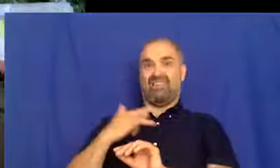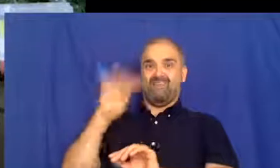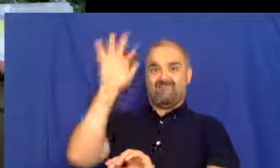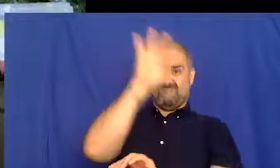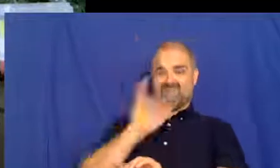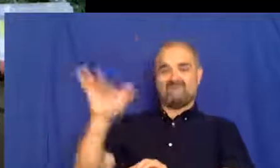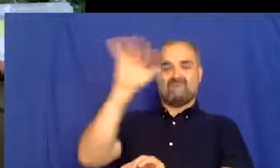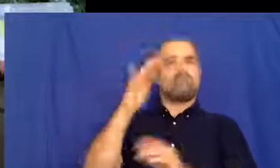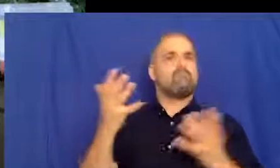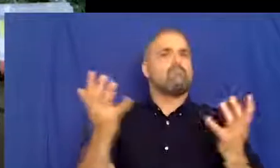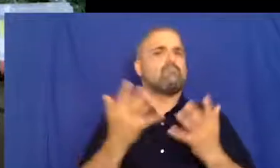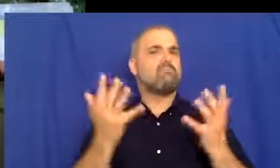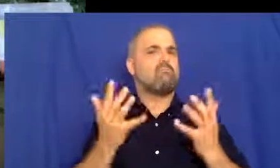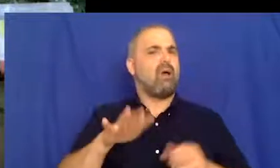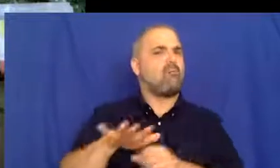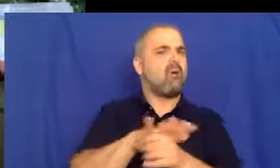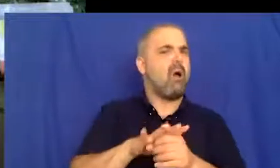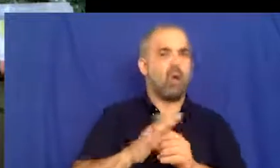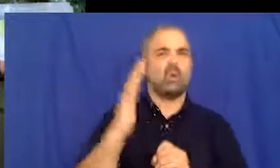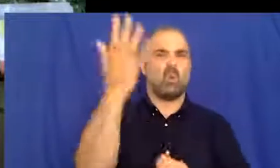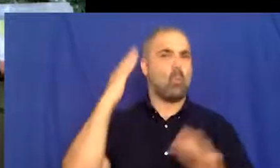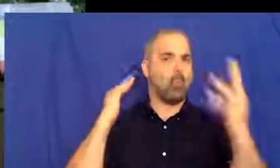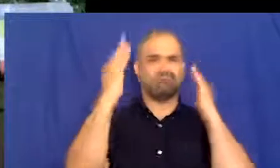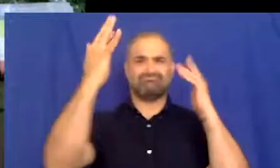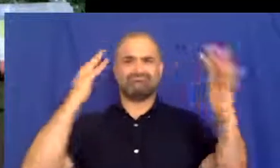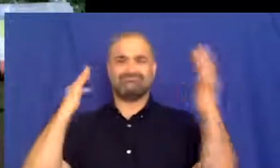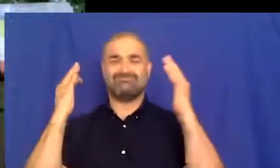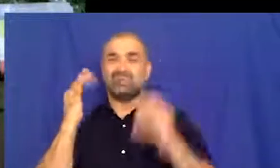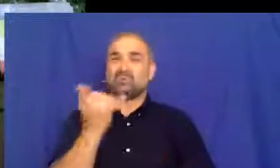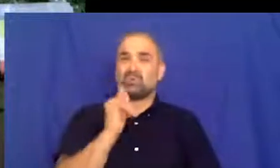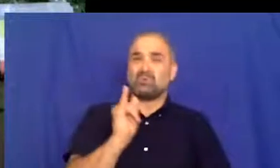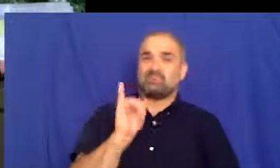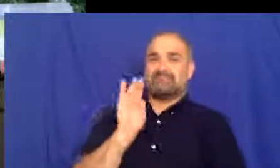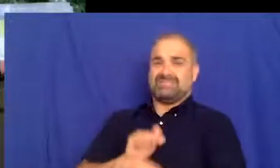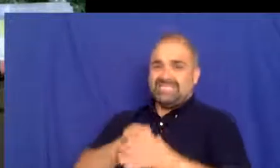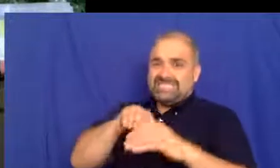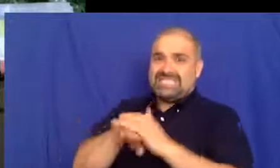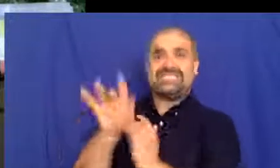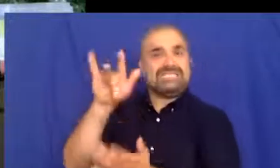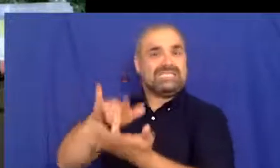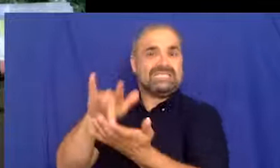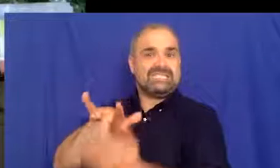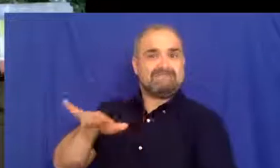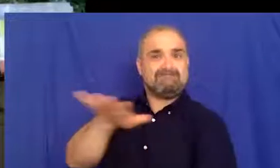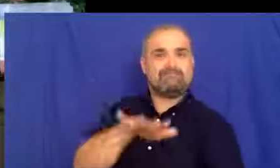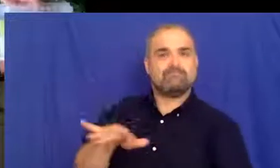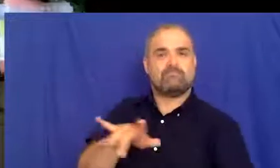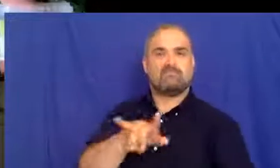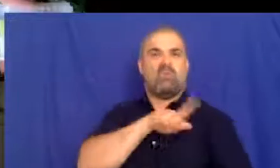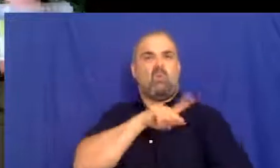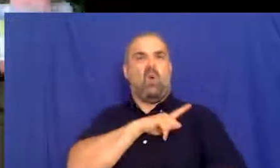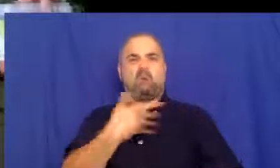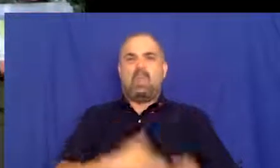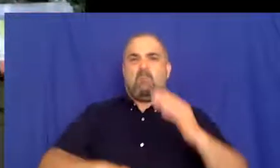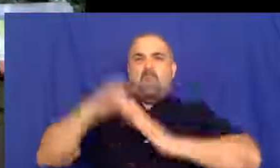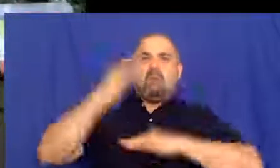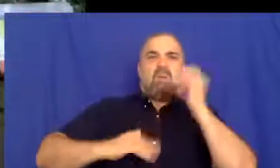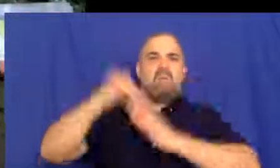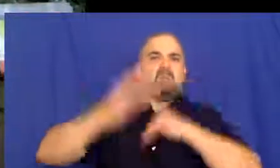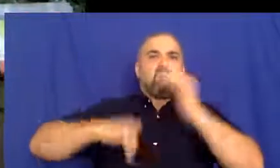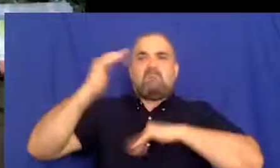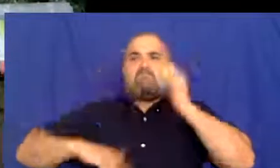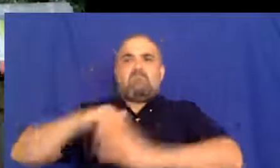and they actually live in mainly wooded areas, but they do often go into city areas now and again because of the